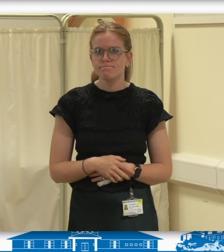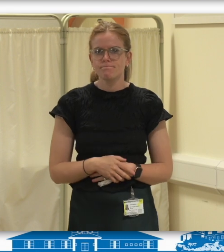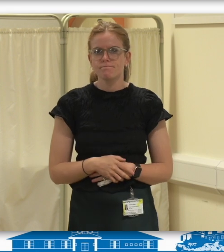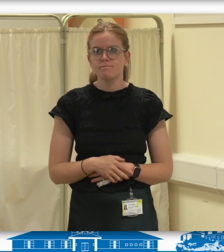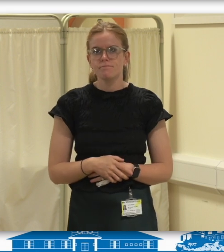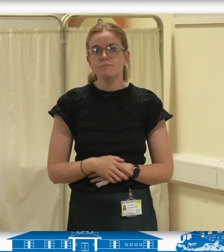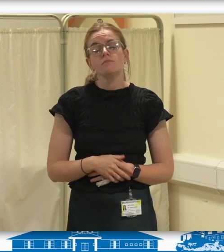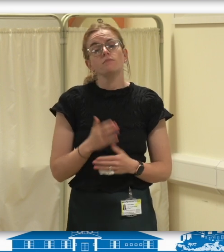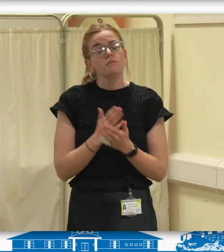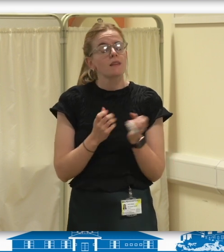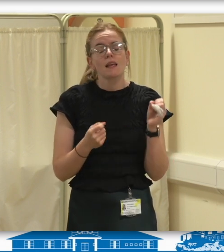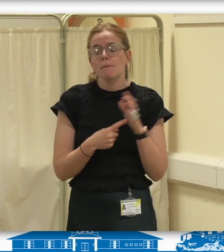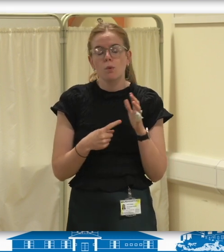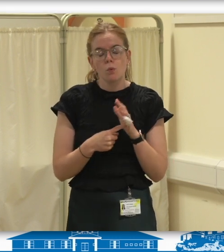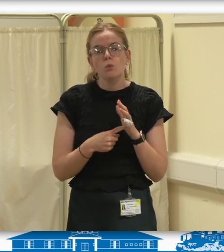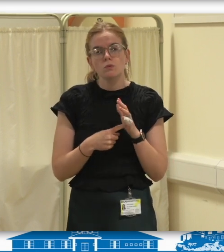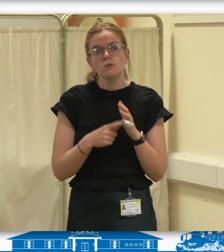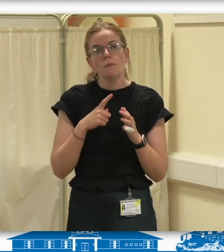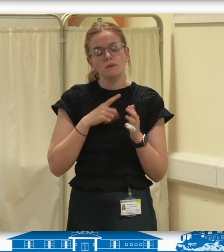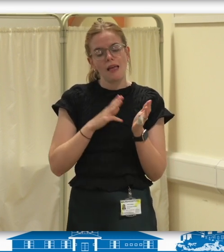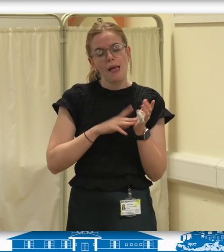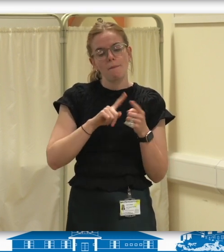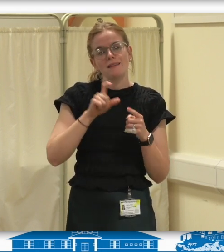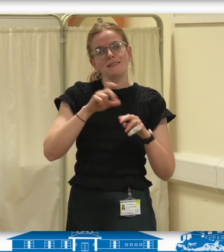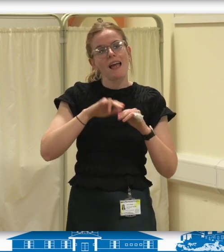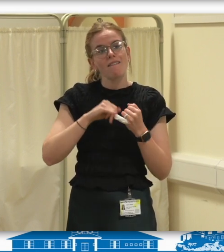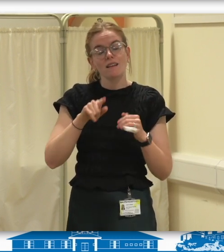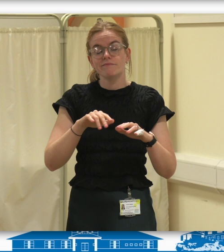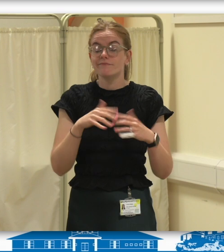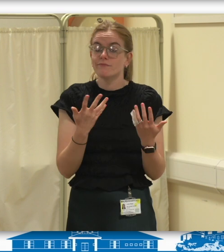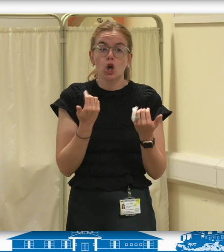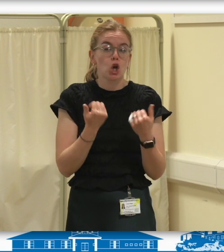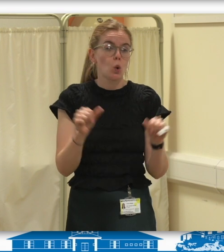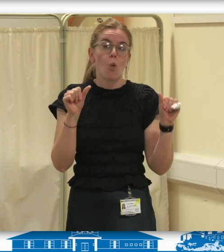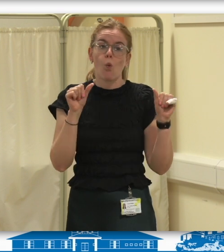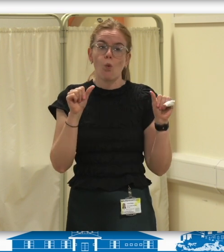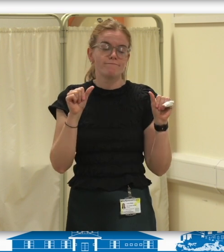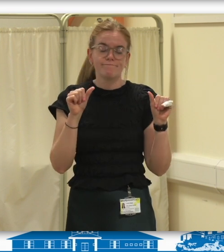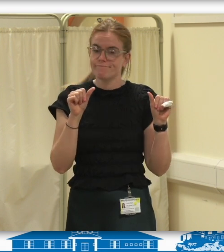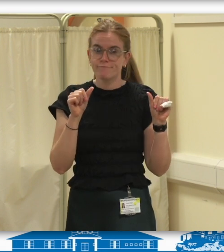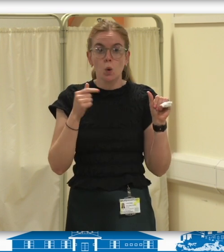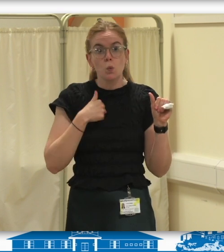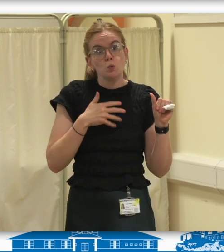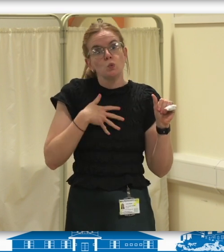It's important, though, because the ME/CFS has no cure, and we don't want to